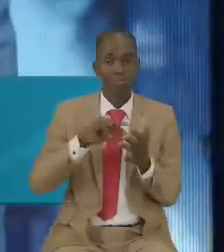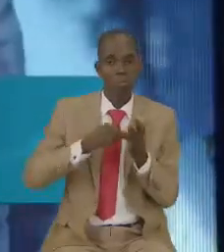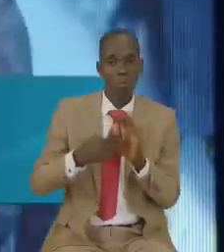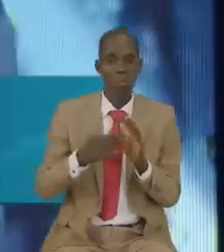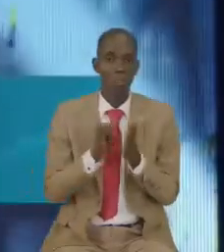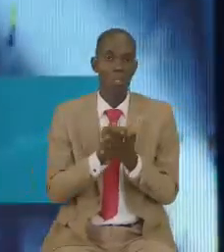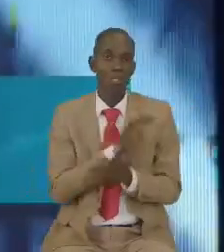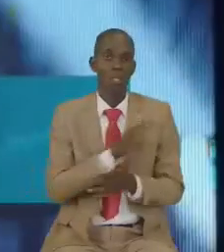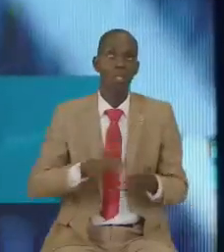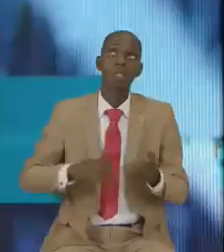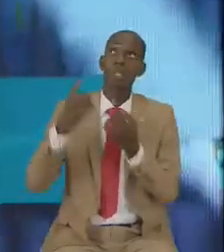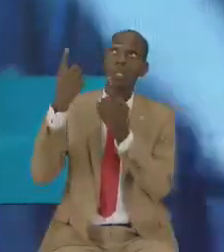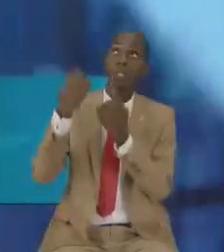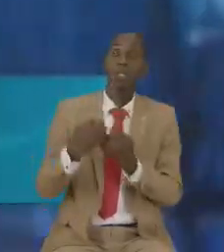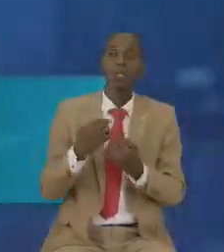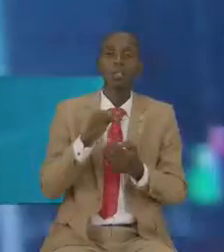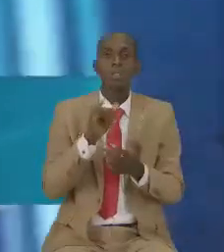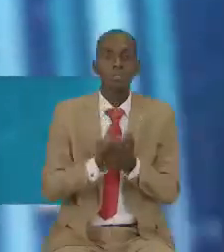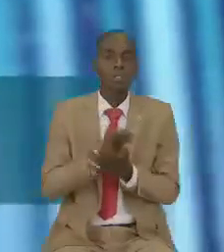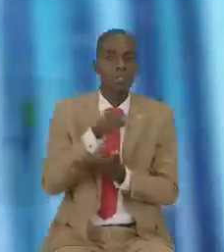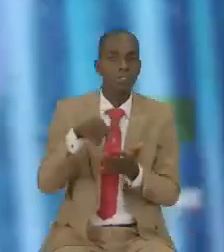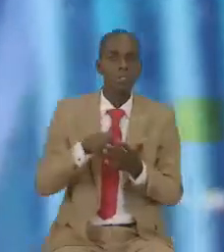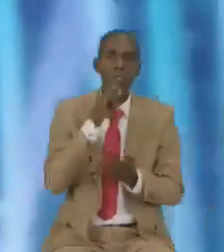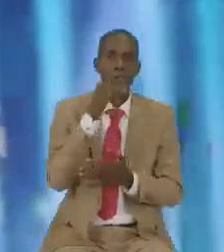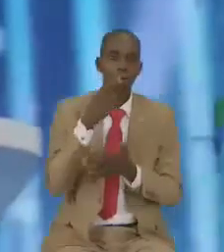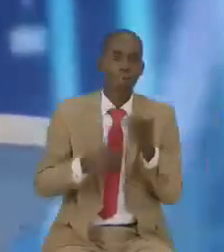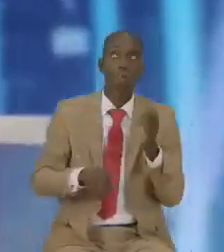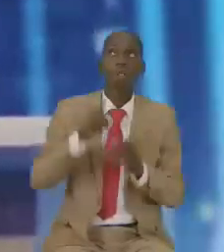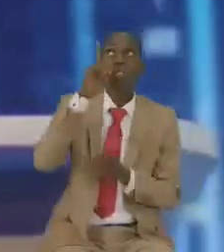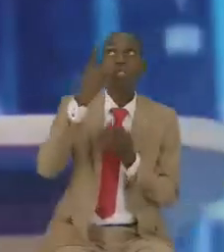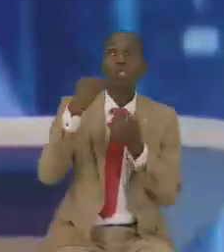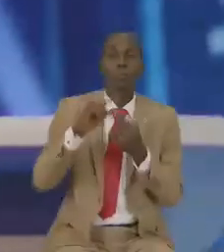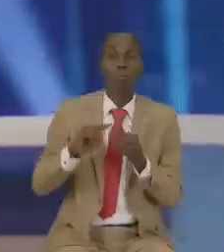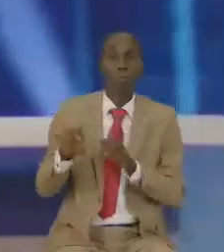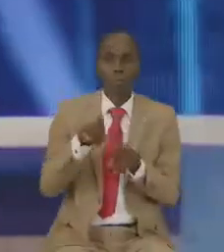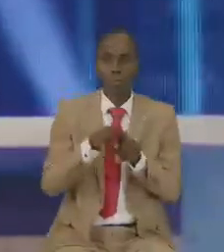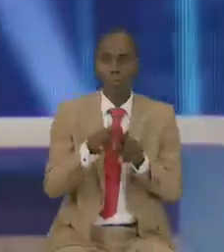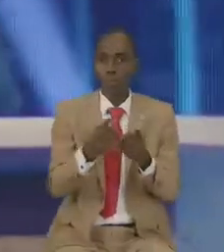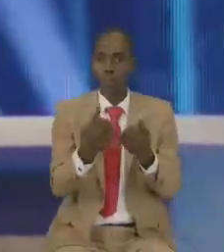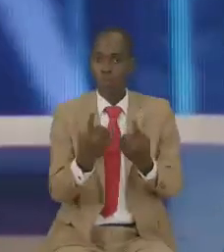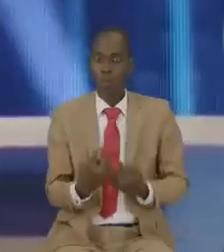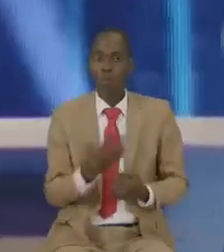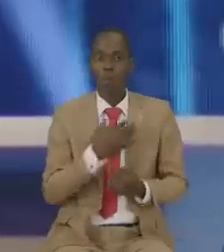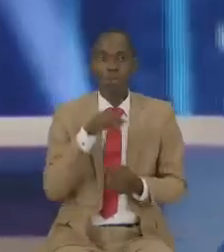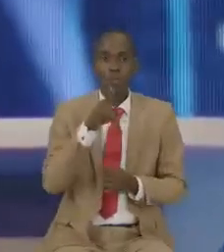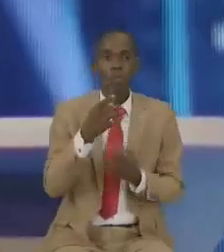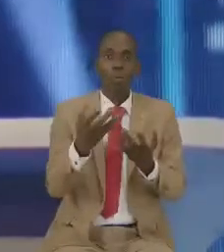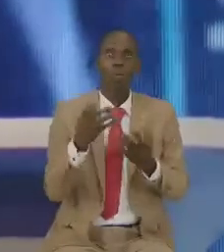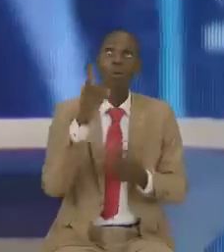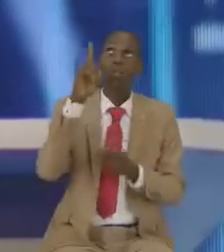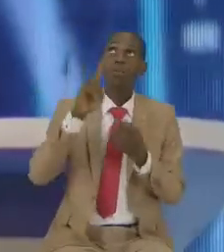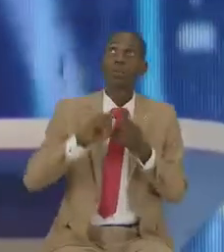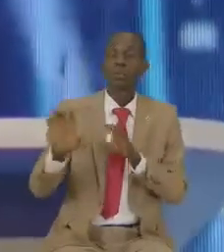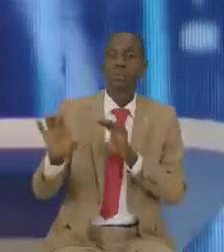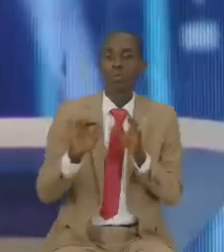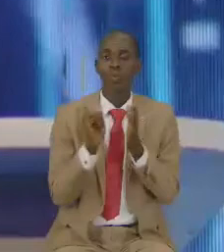that this is what he came to do, and you also come and you want him to do that same